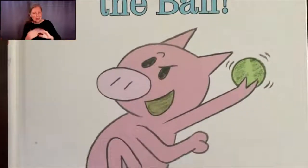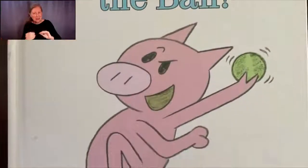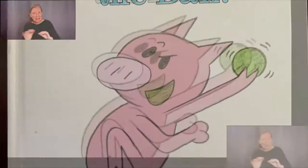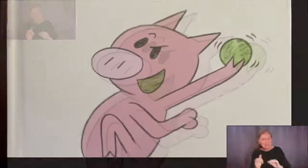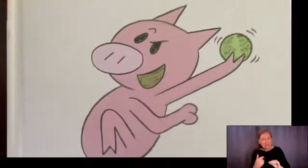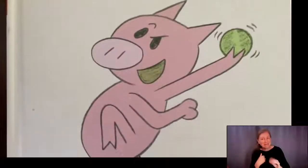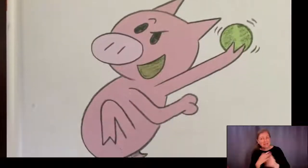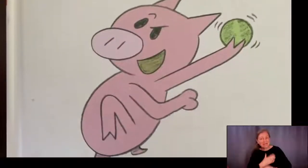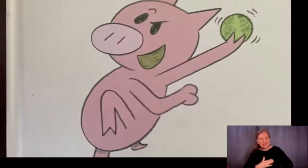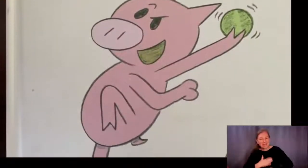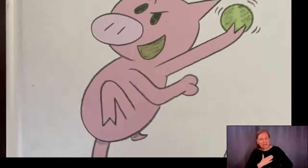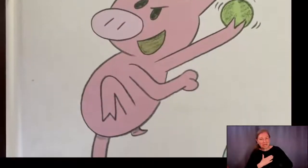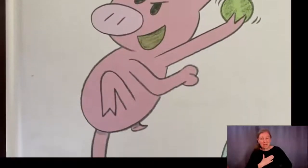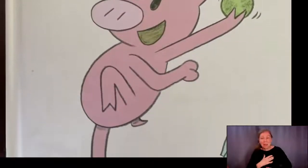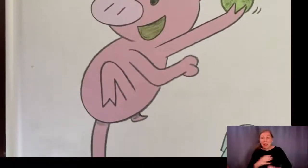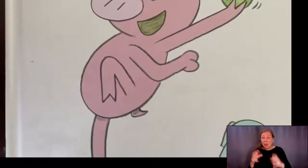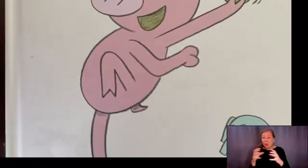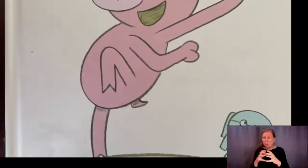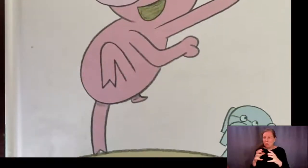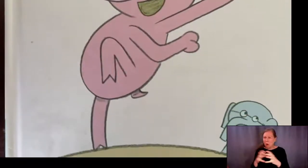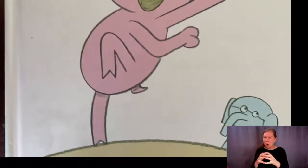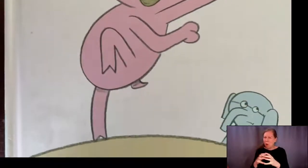Watch me throw the ball.